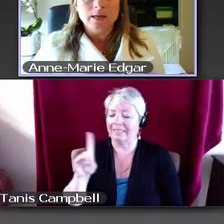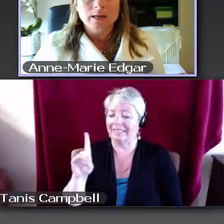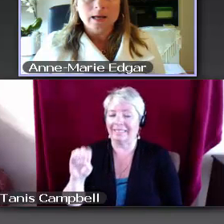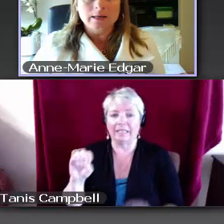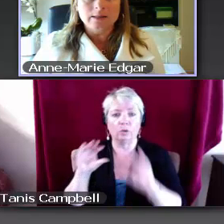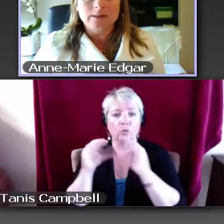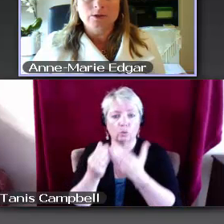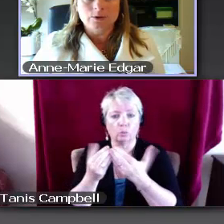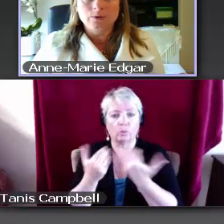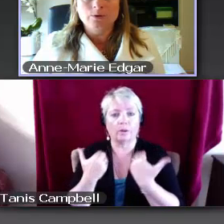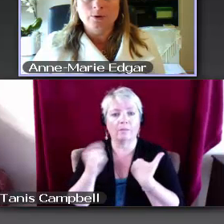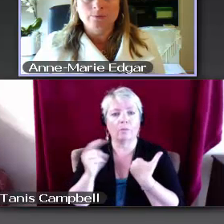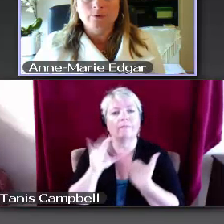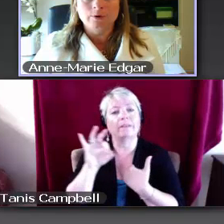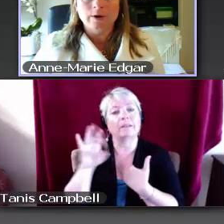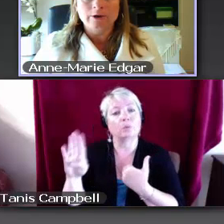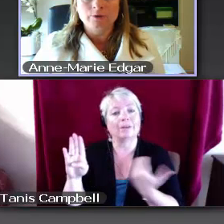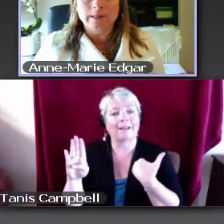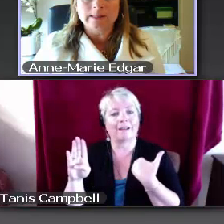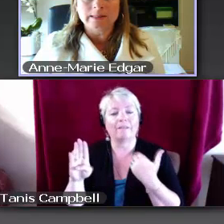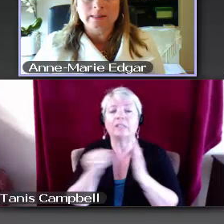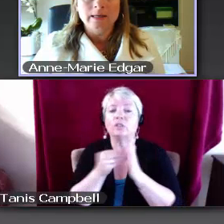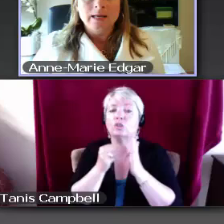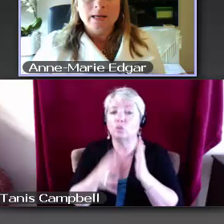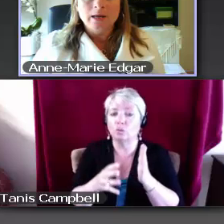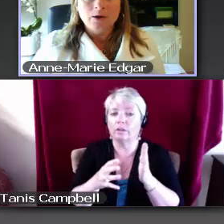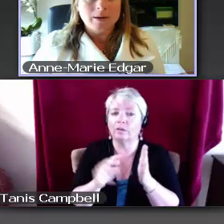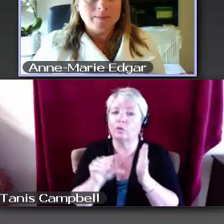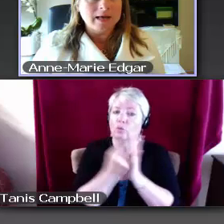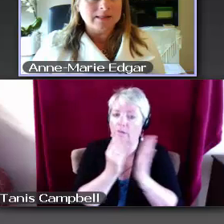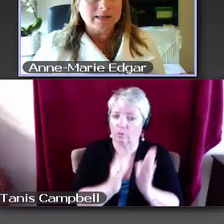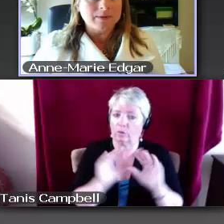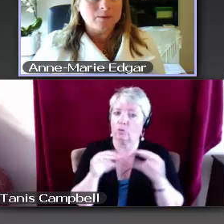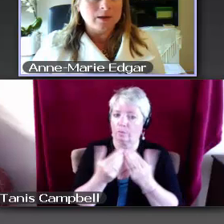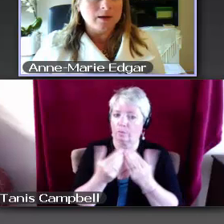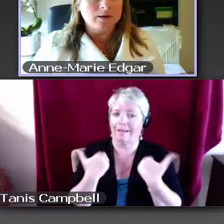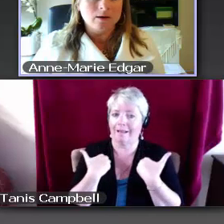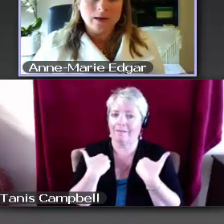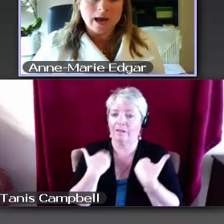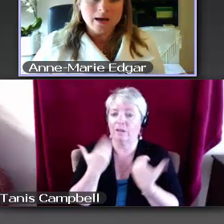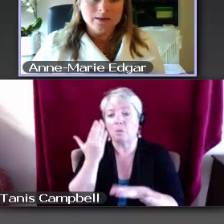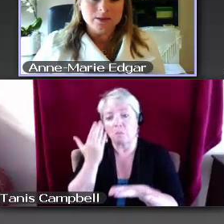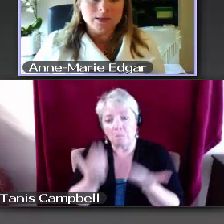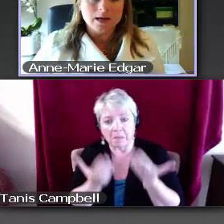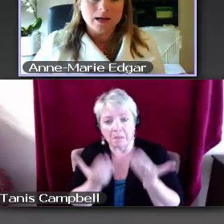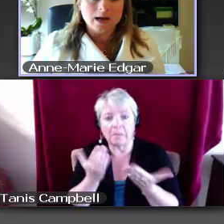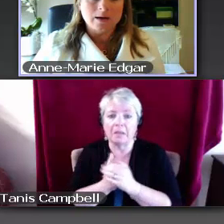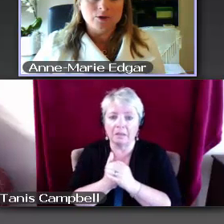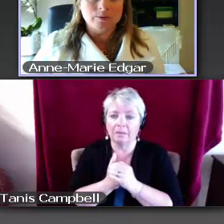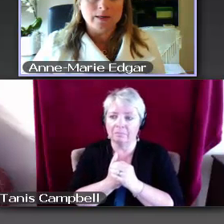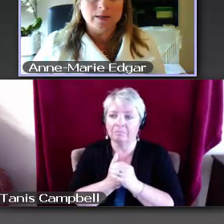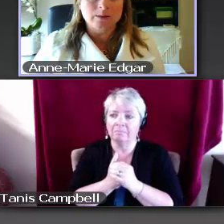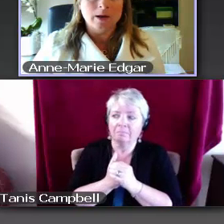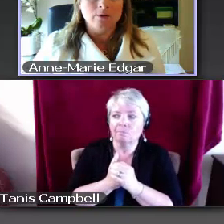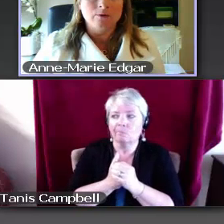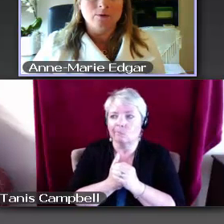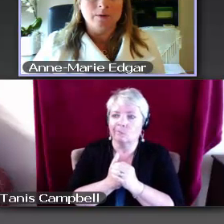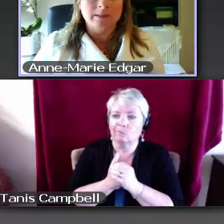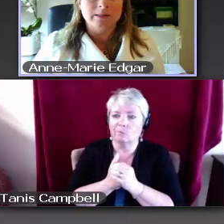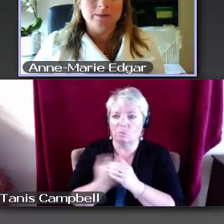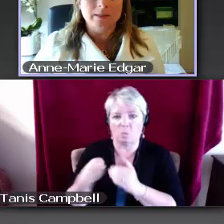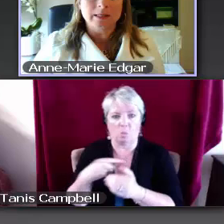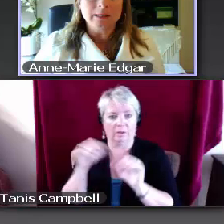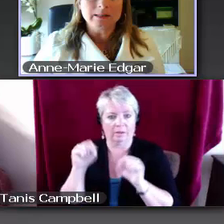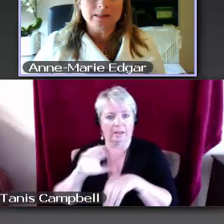Facebook, and it's a student group for graduates. And, maybe that's something we can look at doing as well